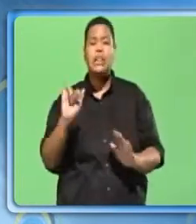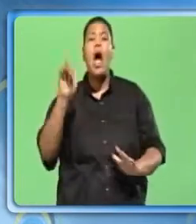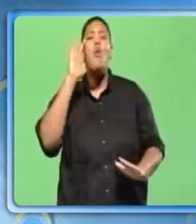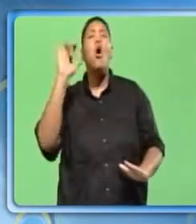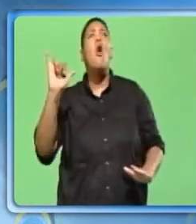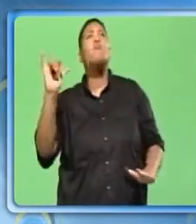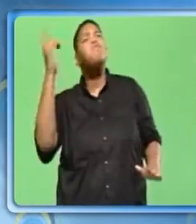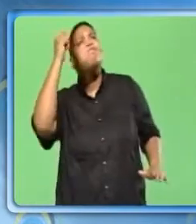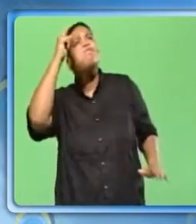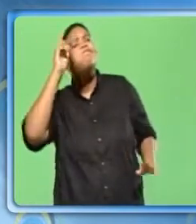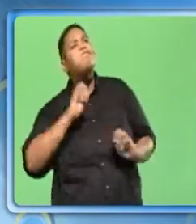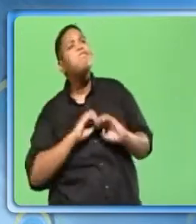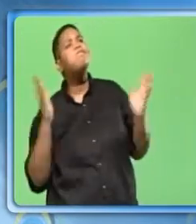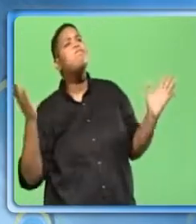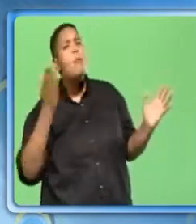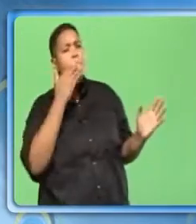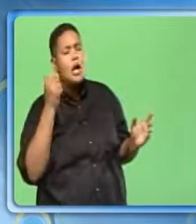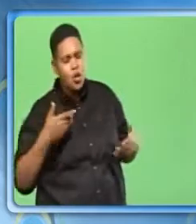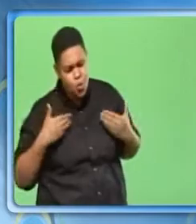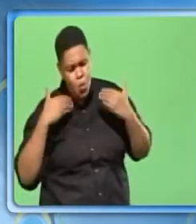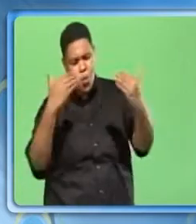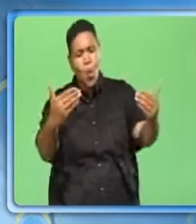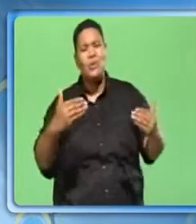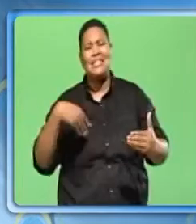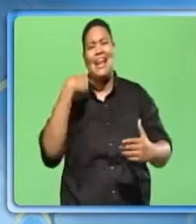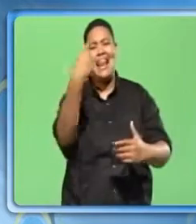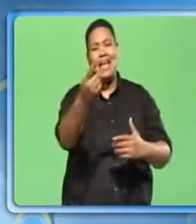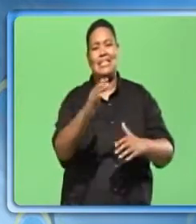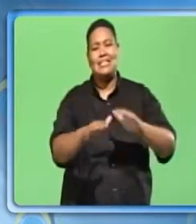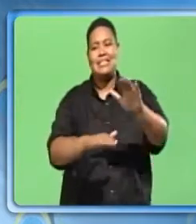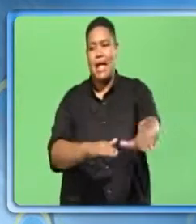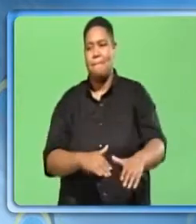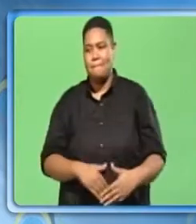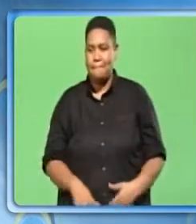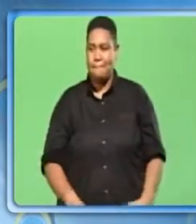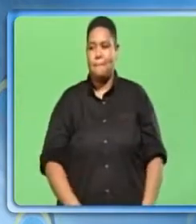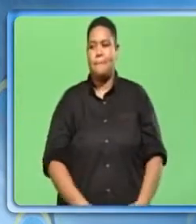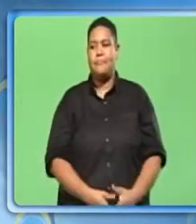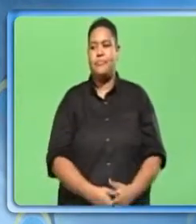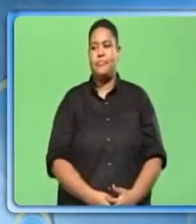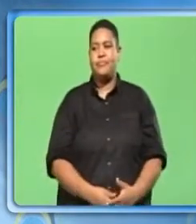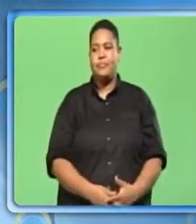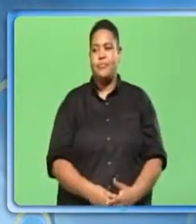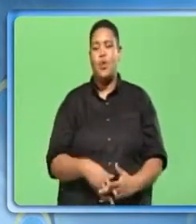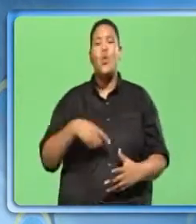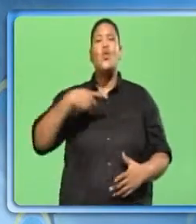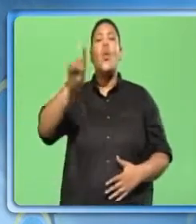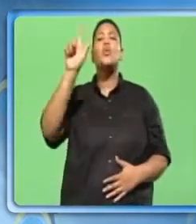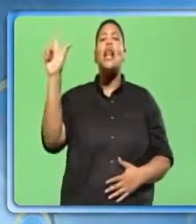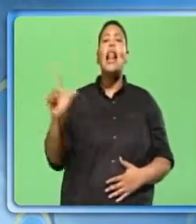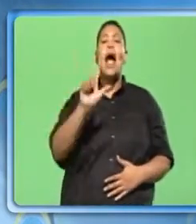put you in a better position to go to the next step. Go to the library.